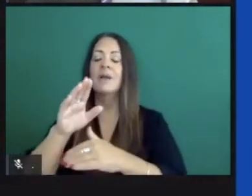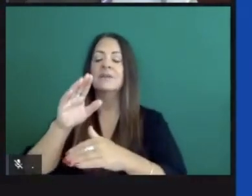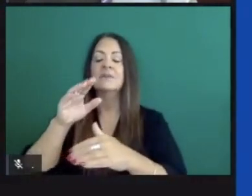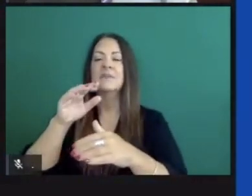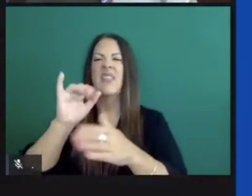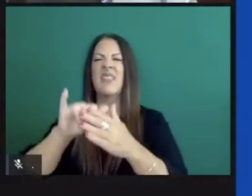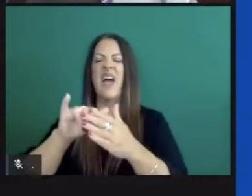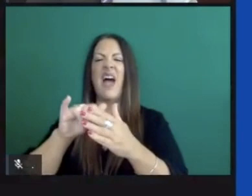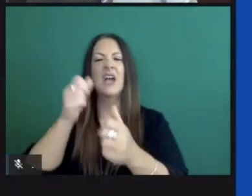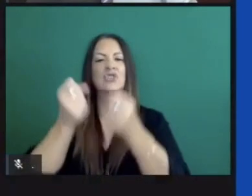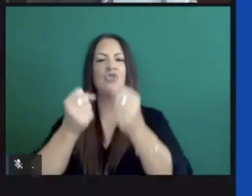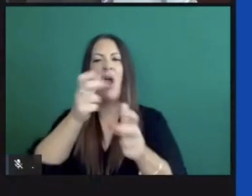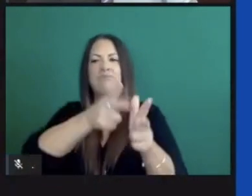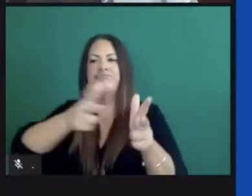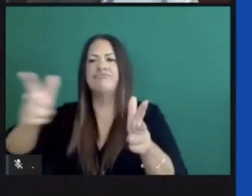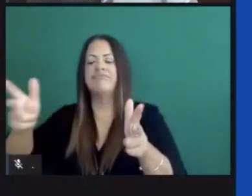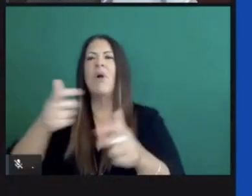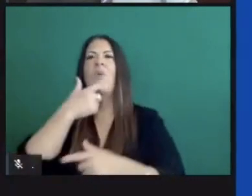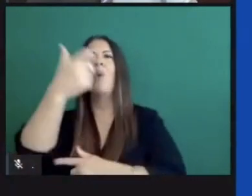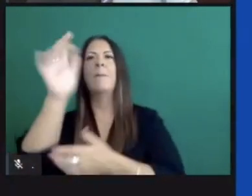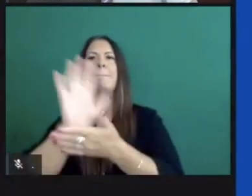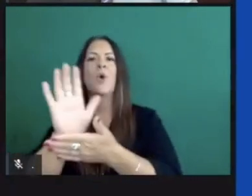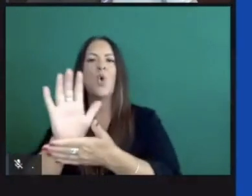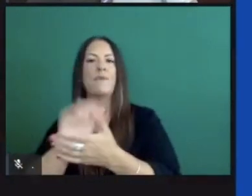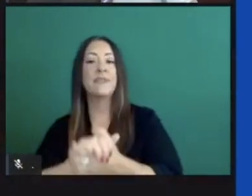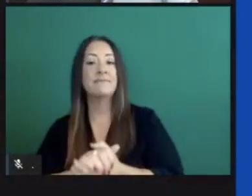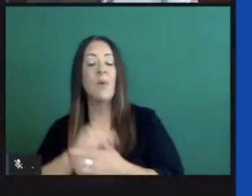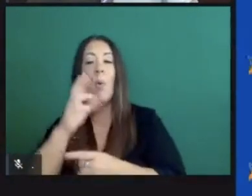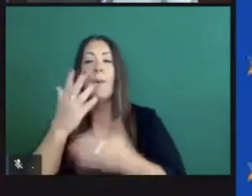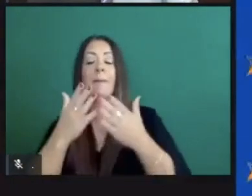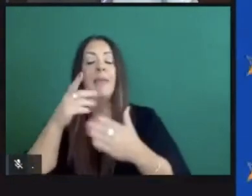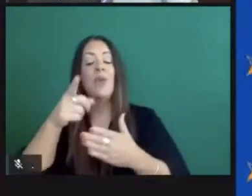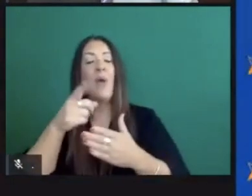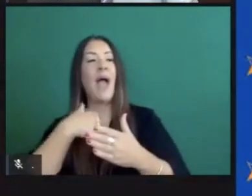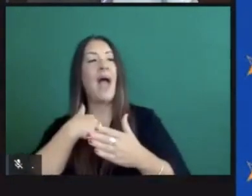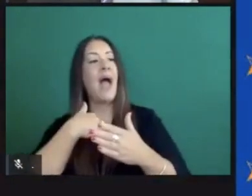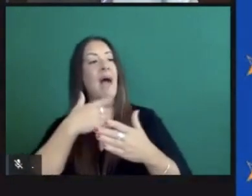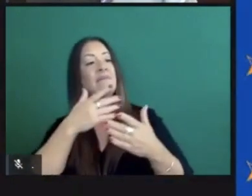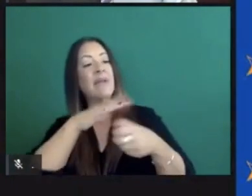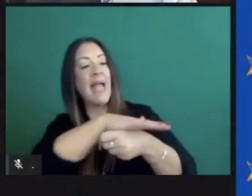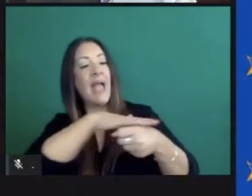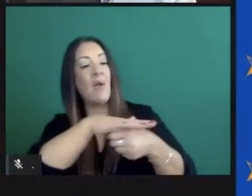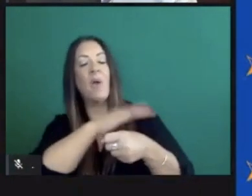the Halloween displays in your community in your car.